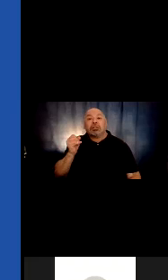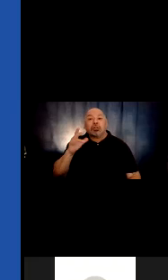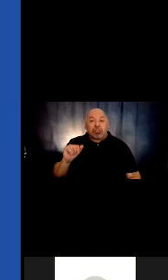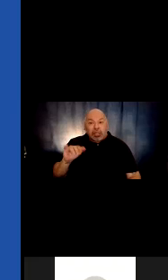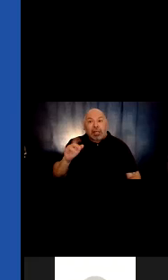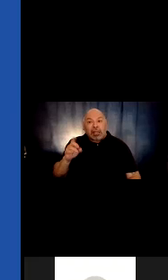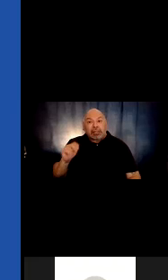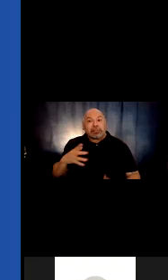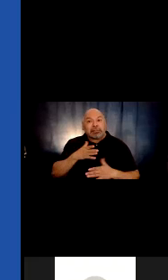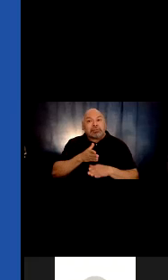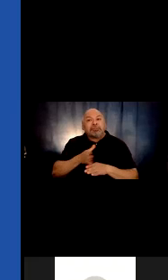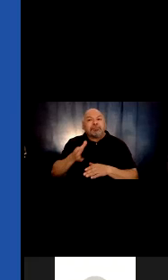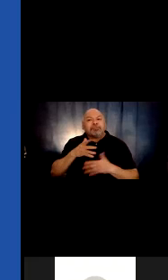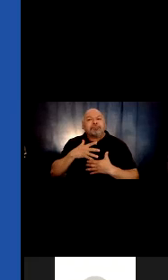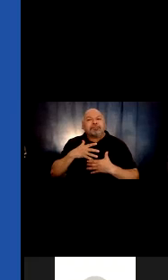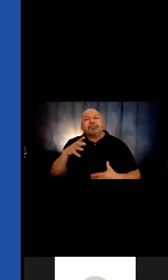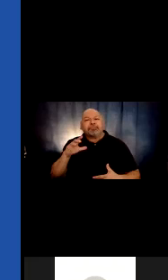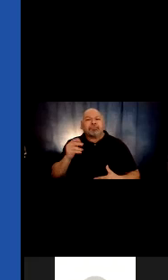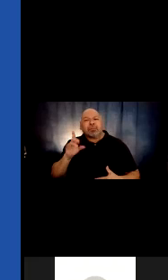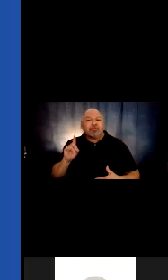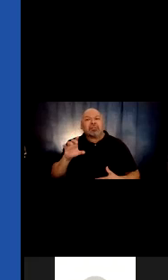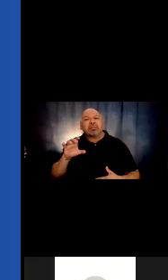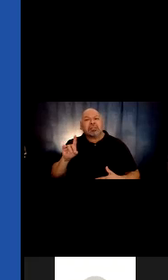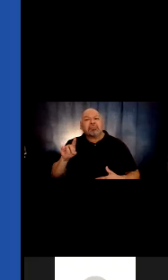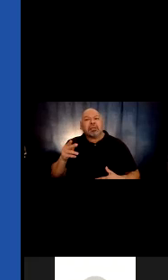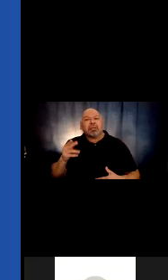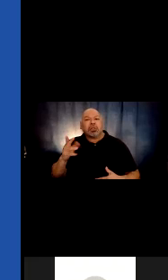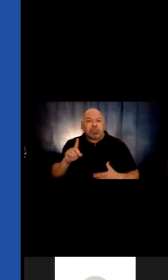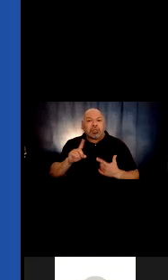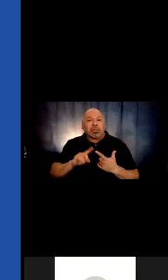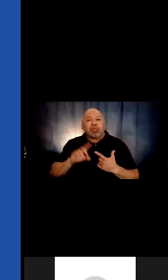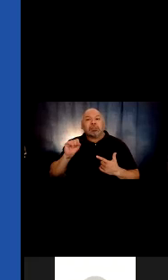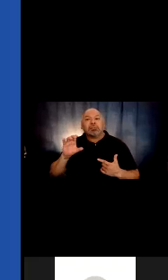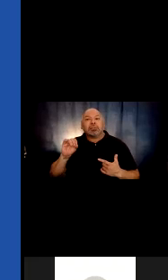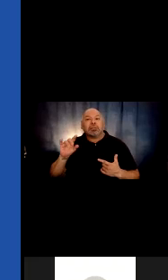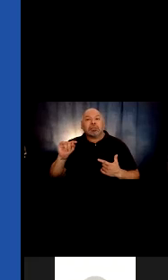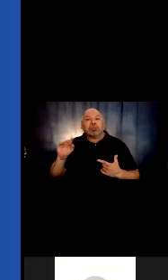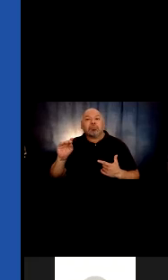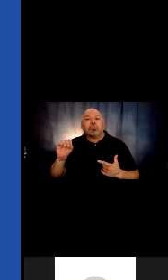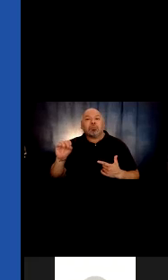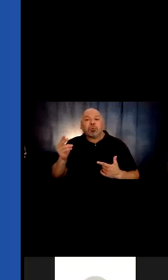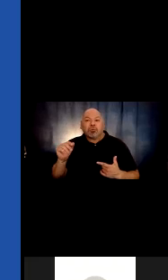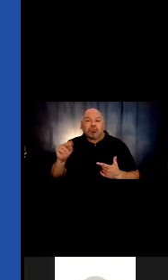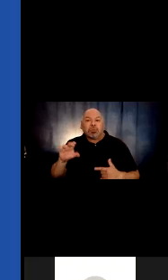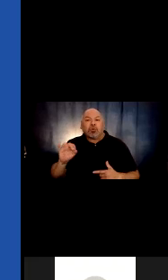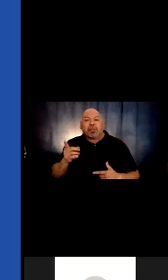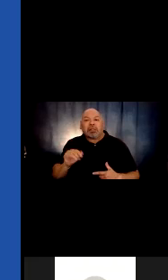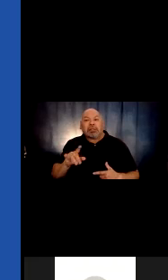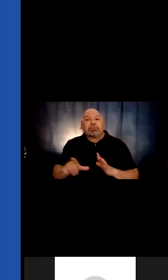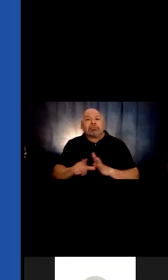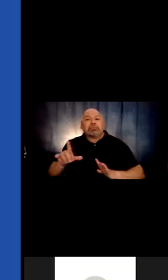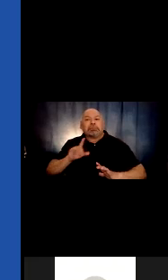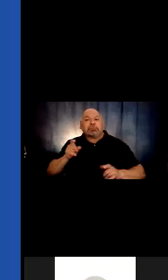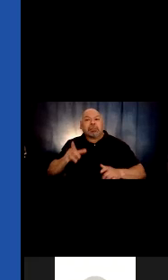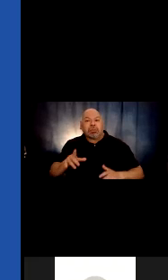Respiratory Disease COVID-19 Surveillance Manager for CDPHE, Scott Bookman, COVID-19 Instant Commander for CDPHE, and Heather